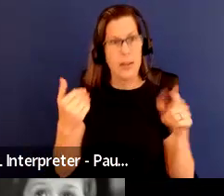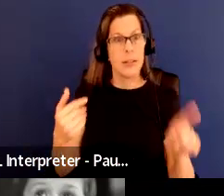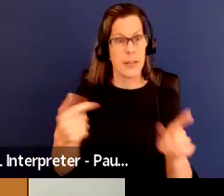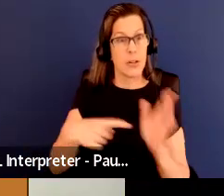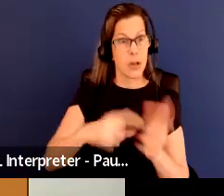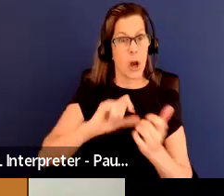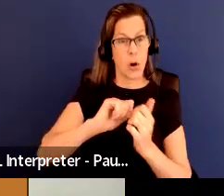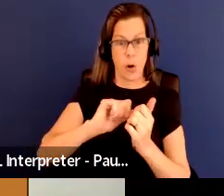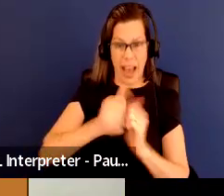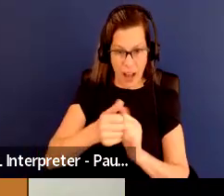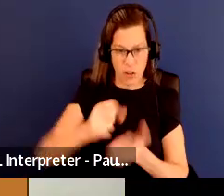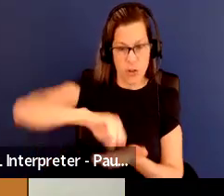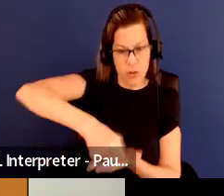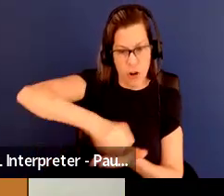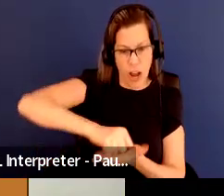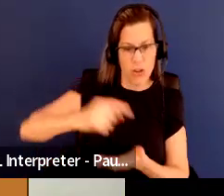never even done that.